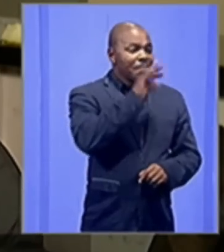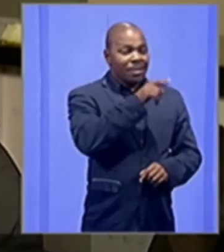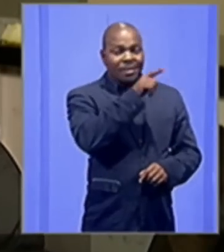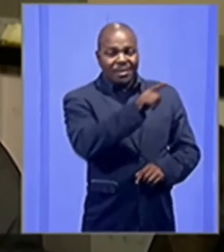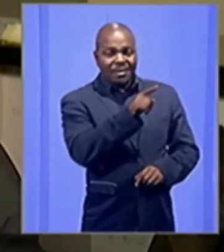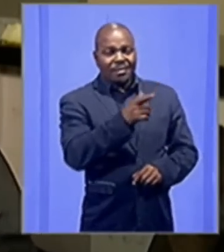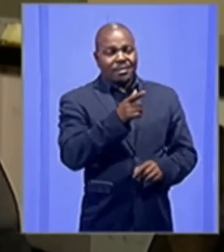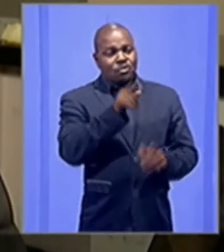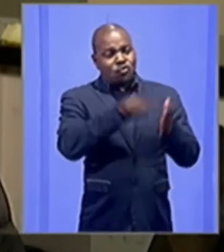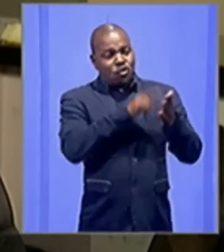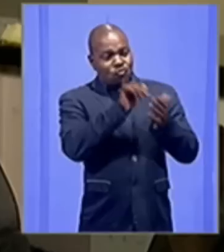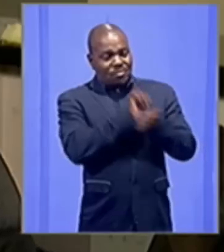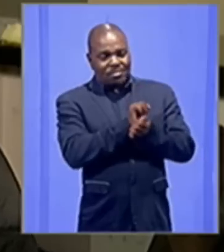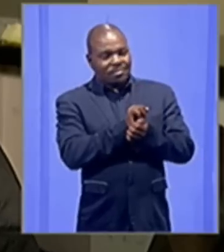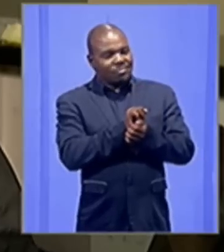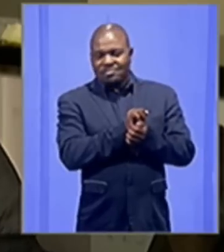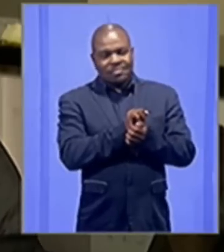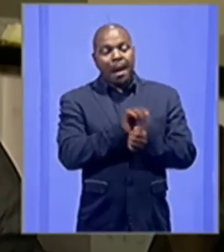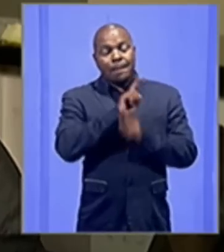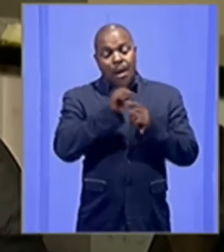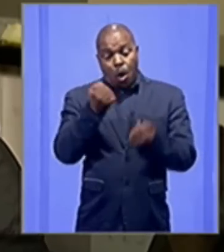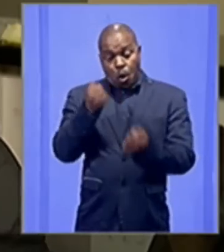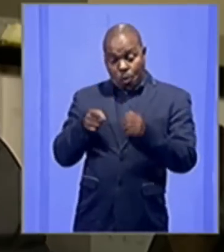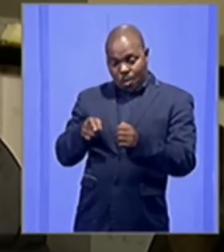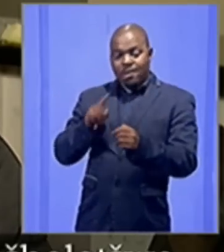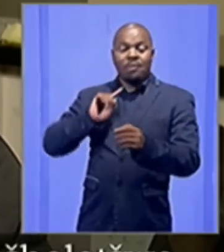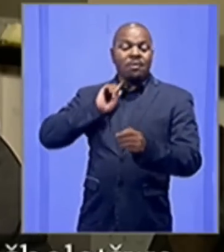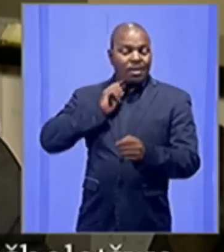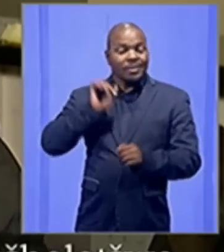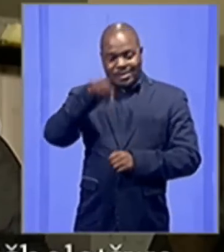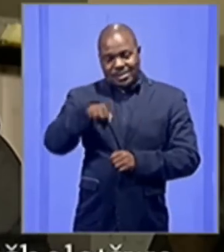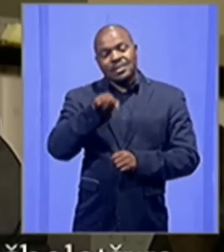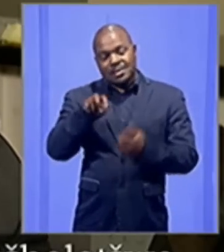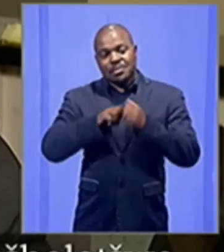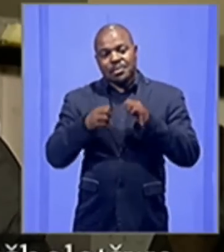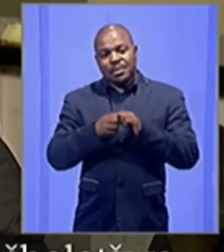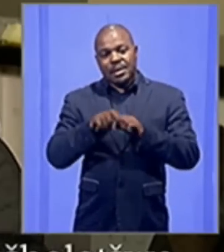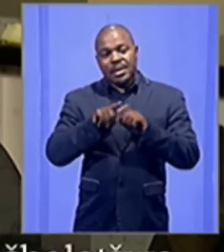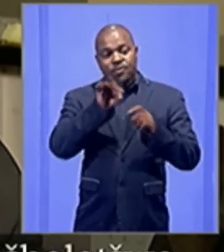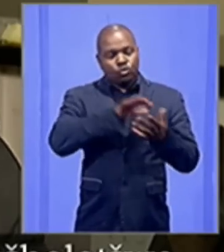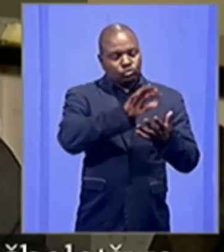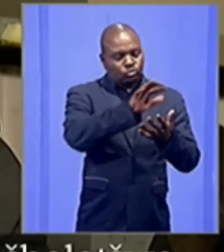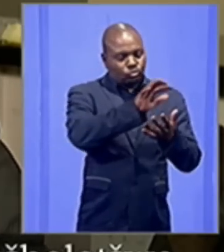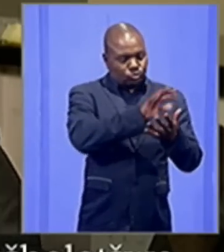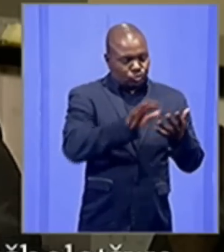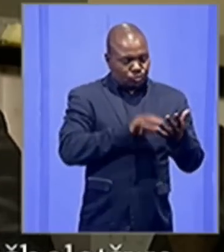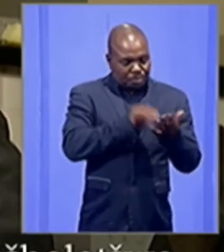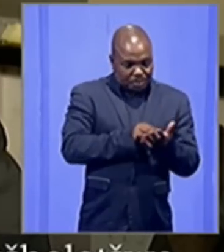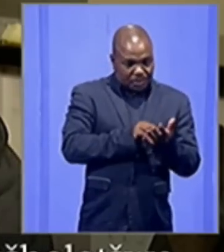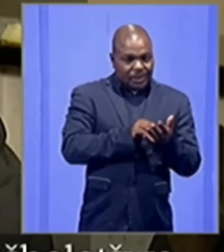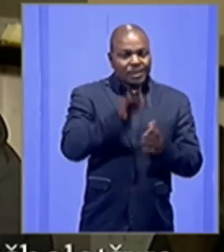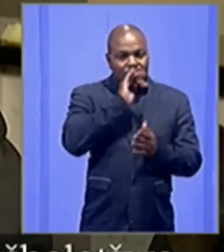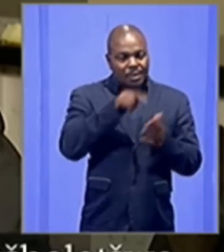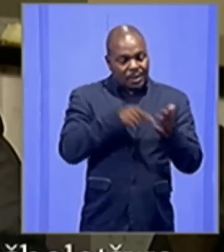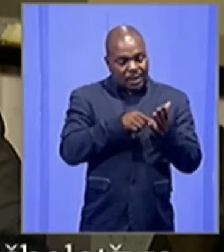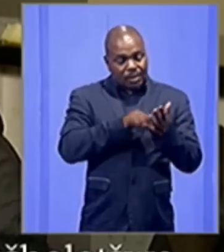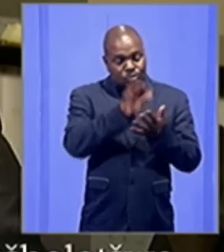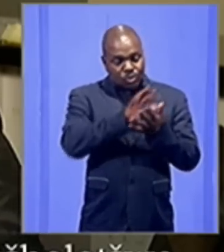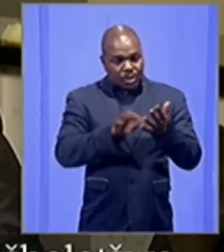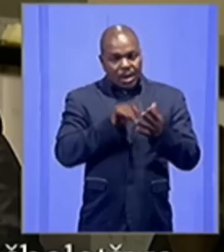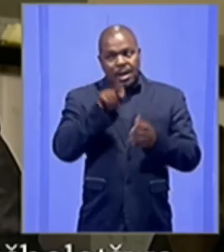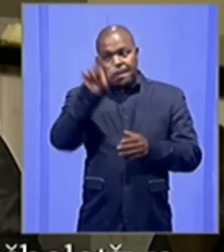you lie under oath. But once you make a statement and that statement induces someone to take action,